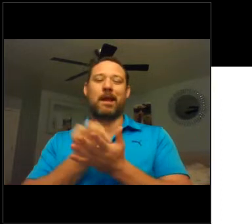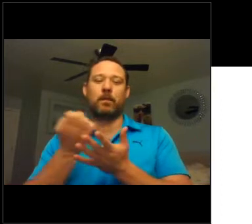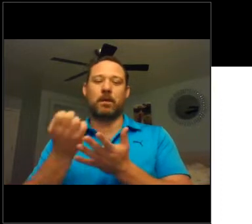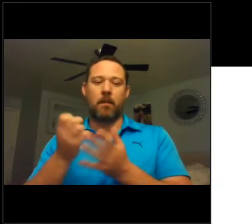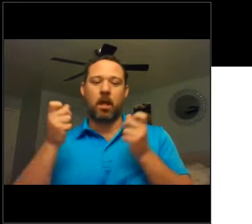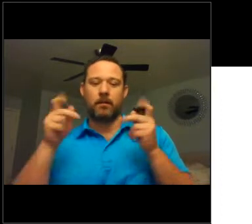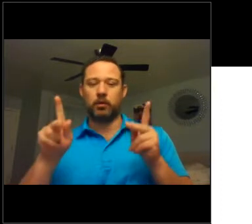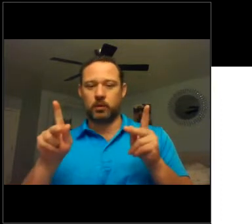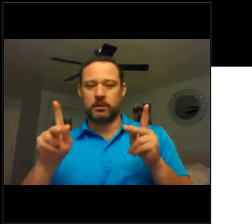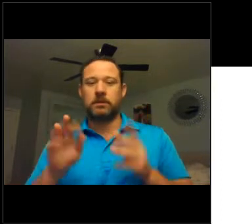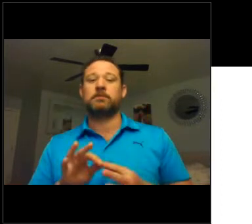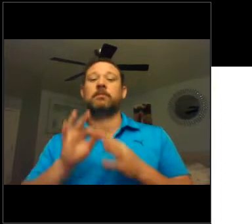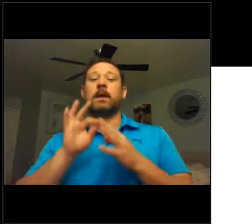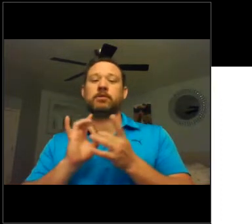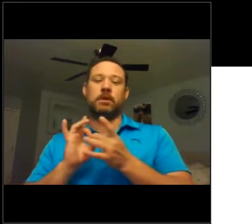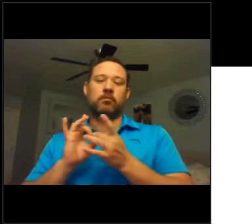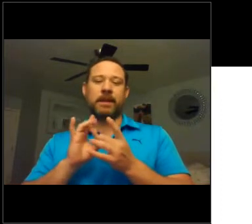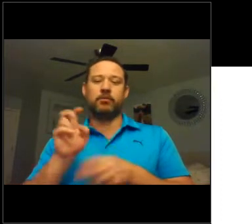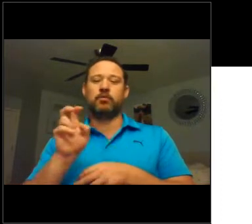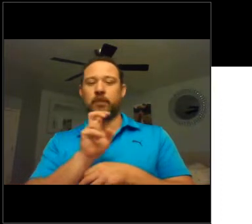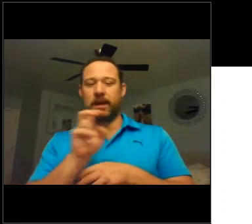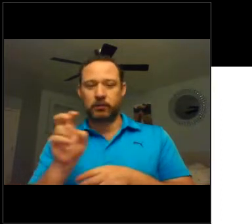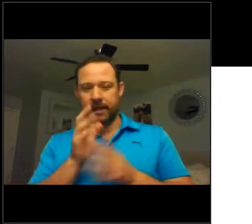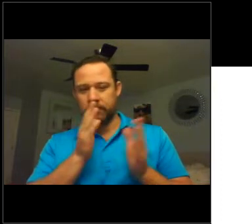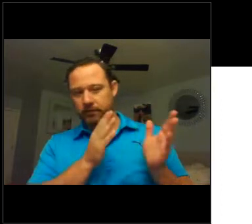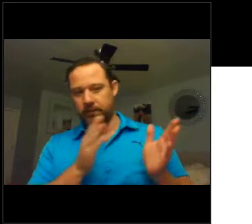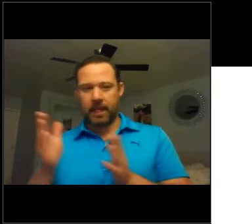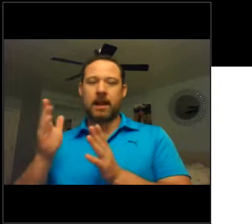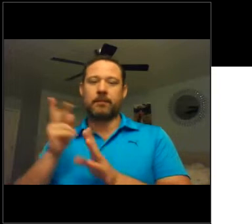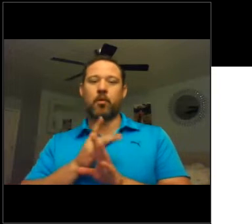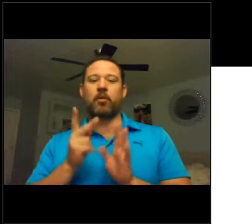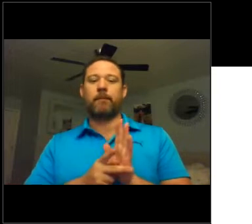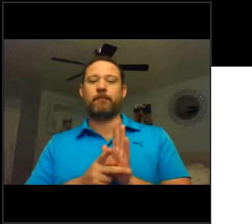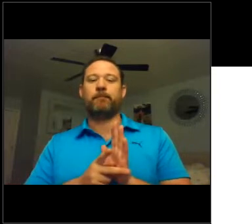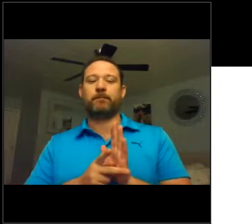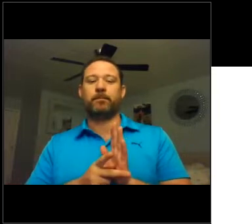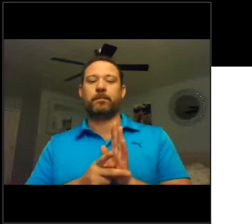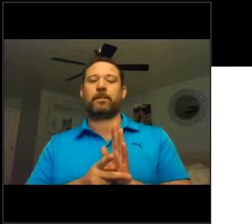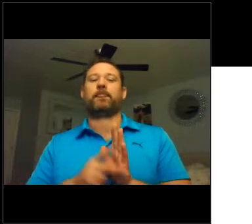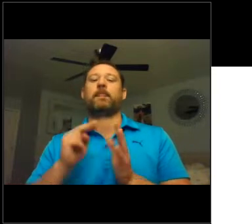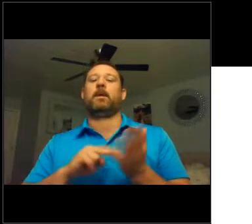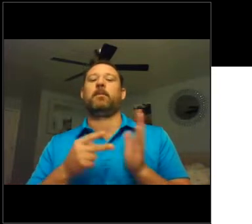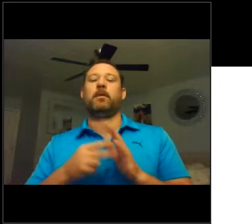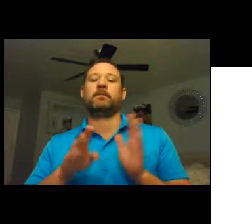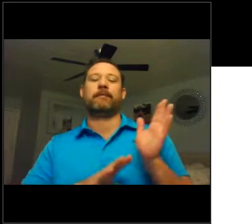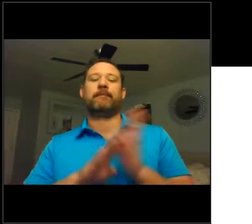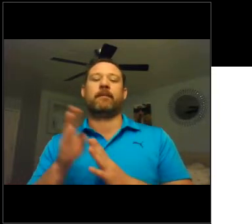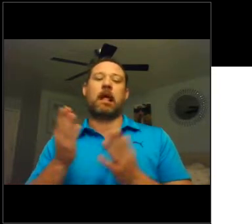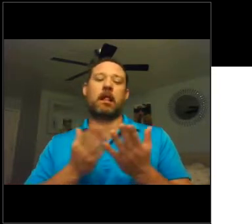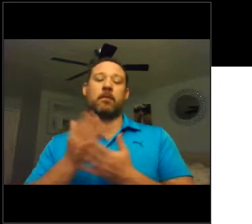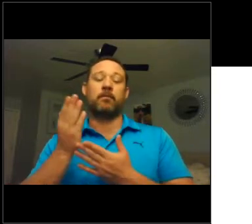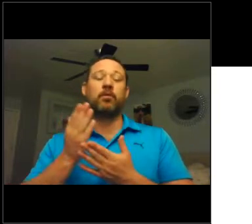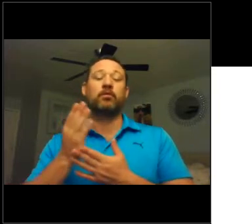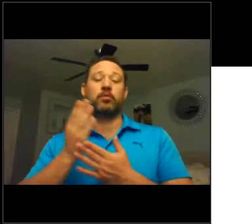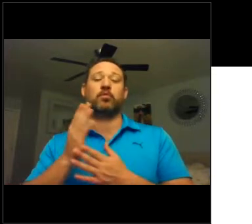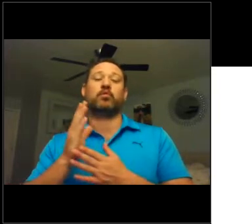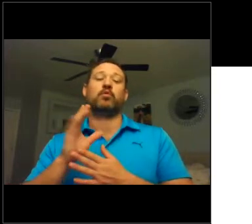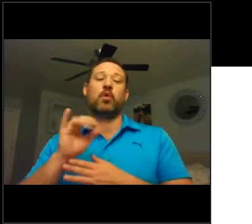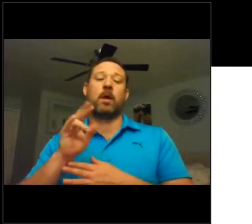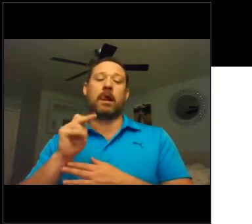opportunities, especially as related to transportation planning and programming. This purpose has been developed through the Climate Action Plan